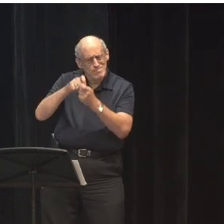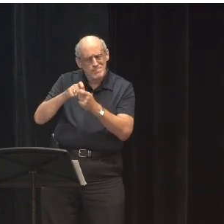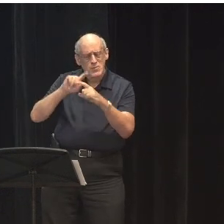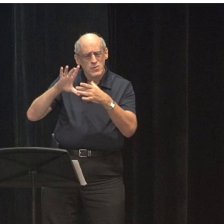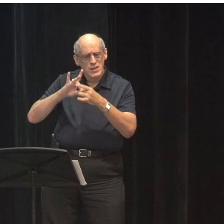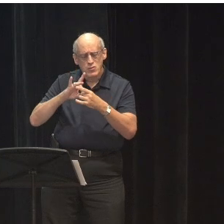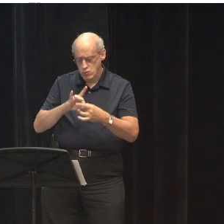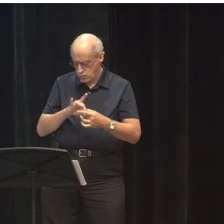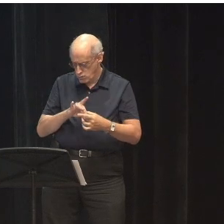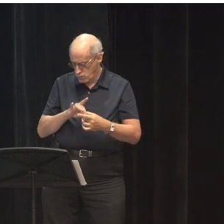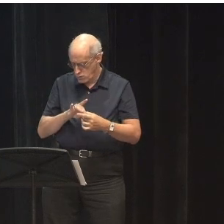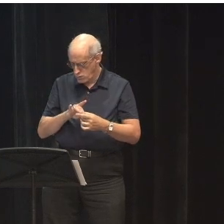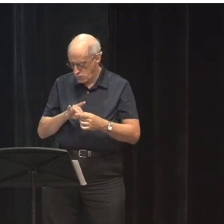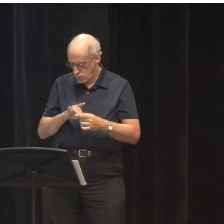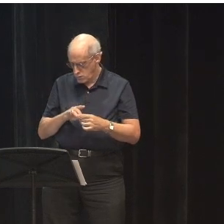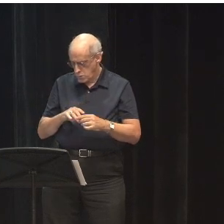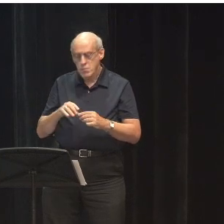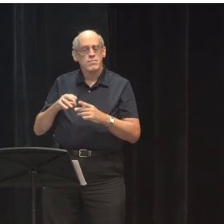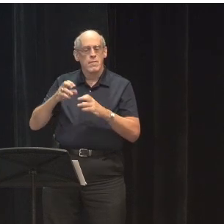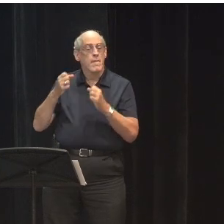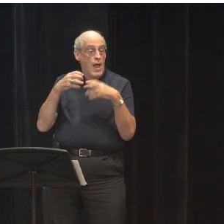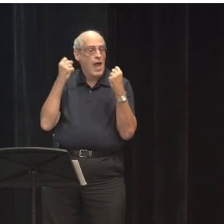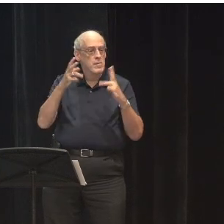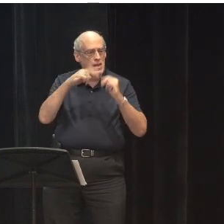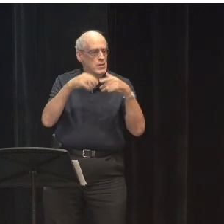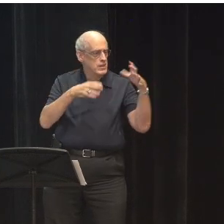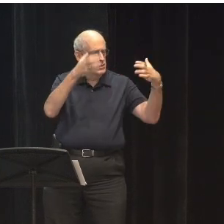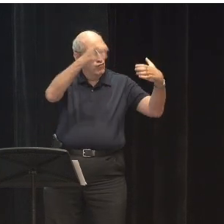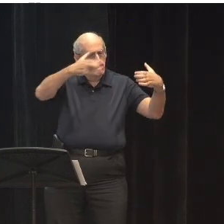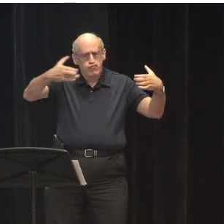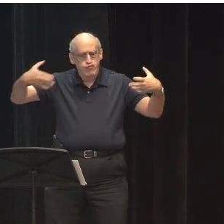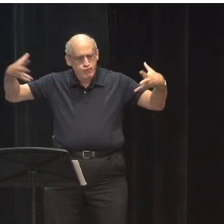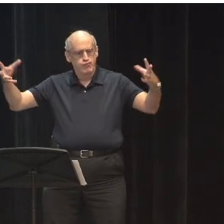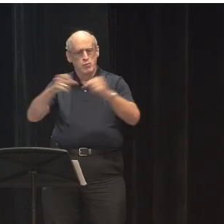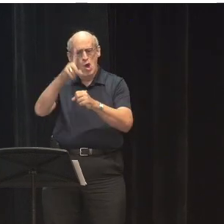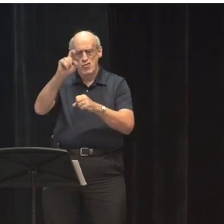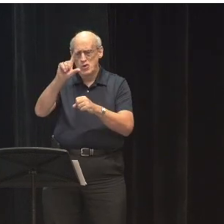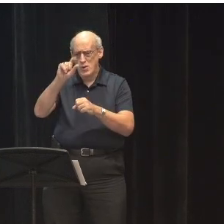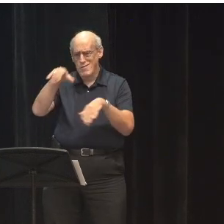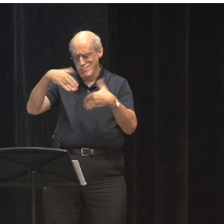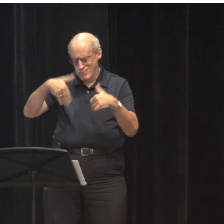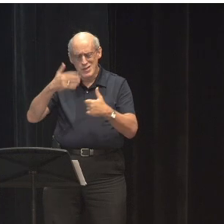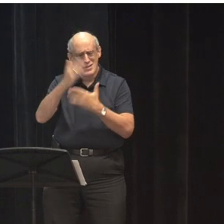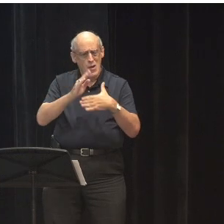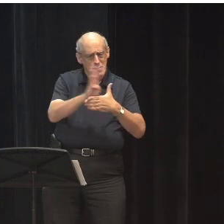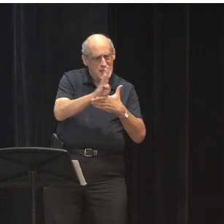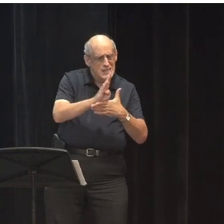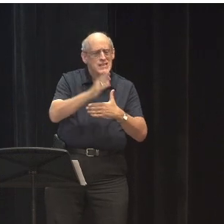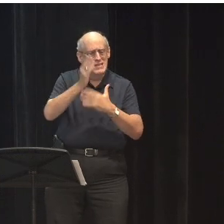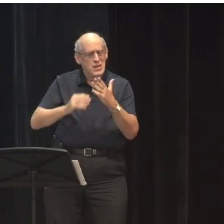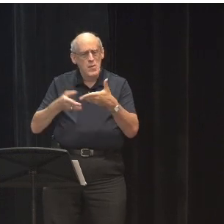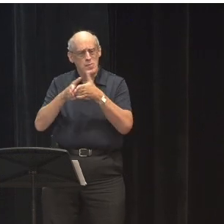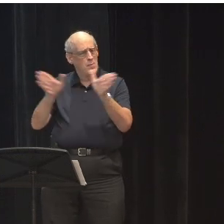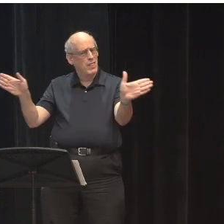of buildings. There's over 100 buildings, 63, the majority of are residential, 22 commercial and 20 public